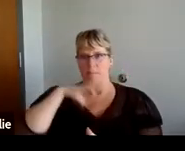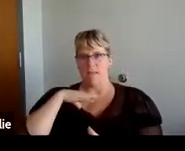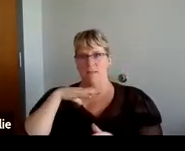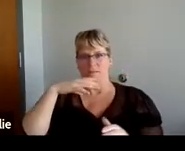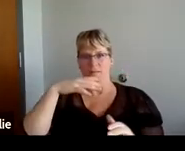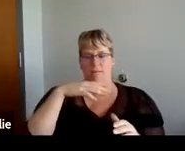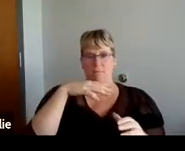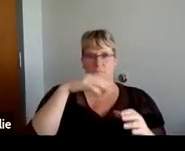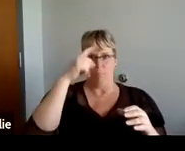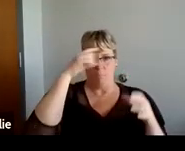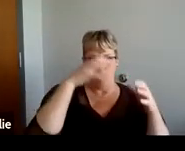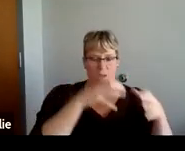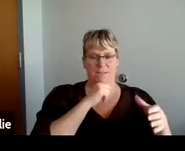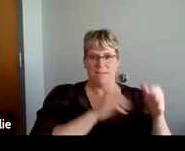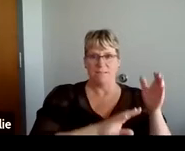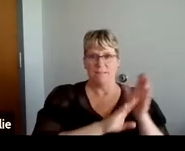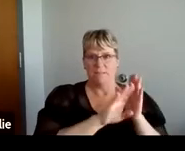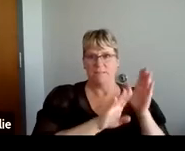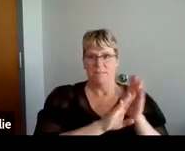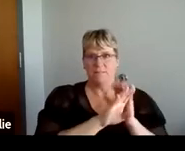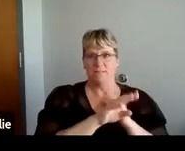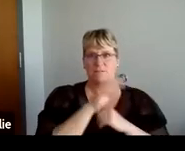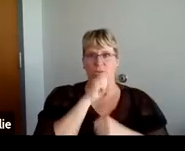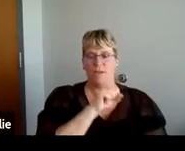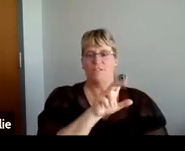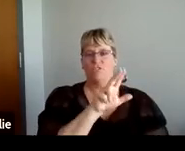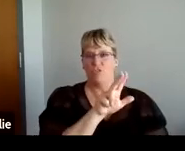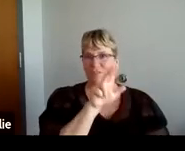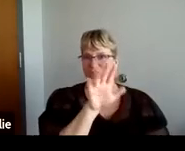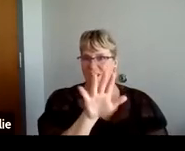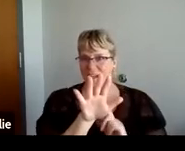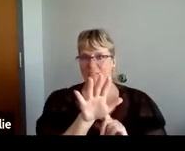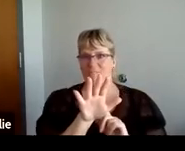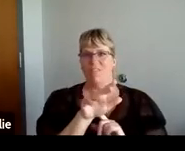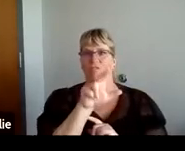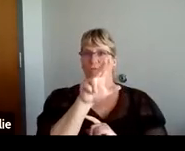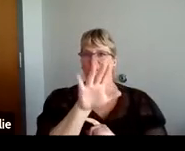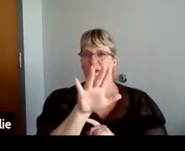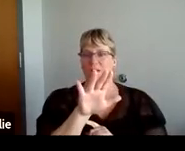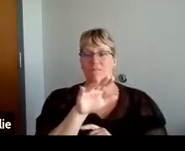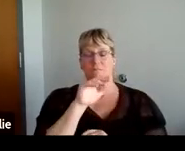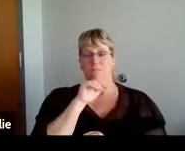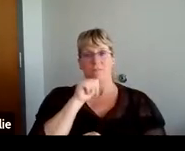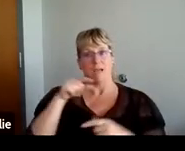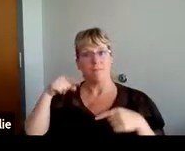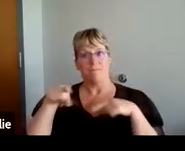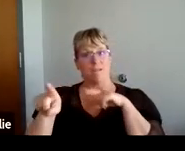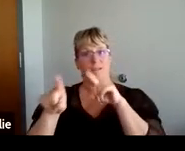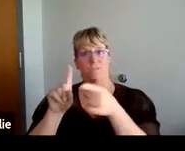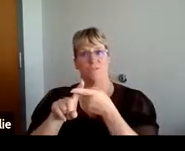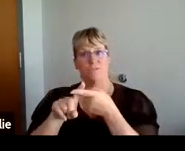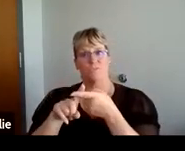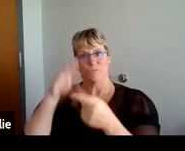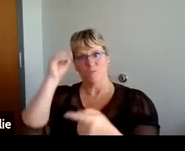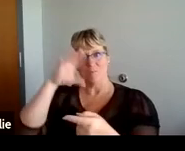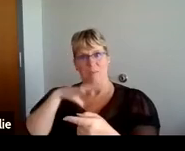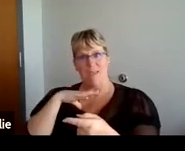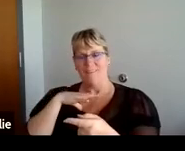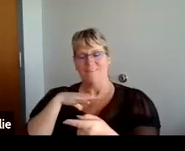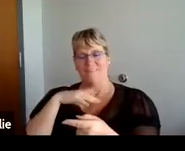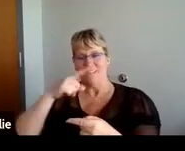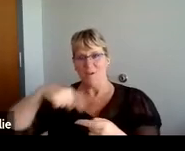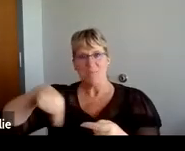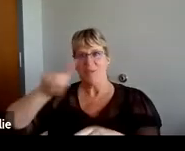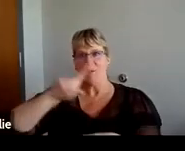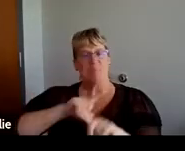development doesn't even mature until about age 35. So no offense to our male, our male colleagues out there,